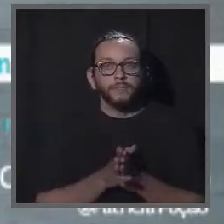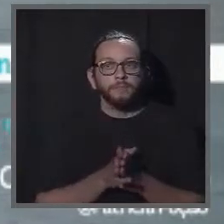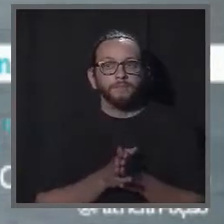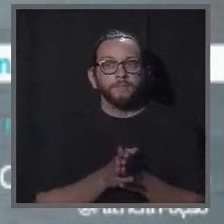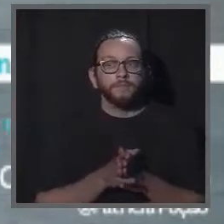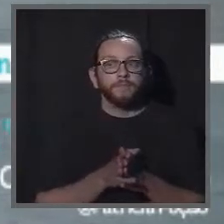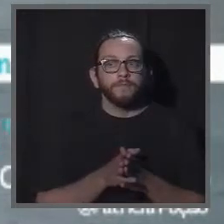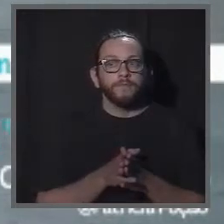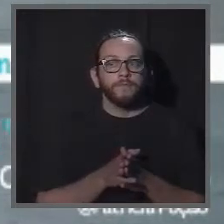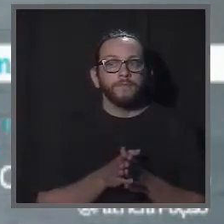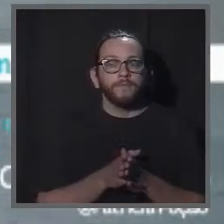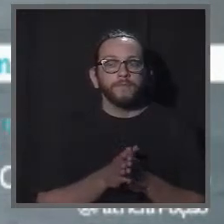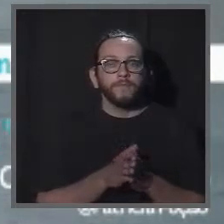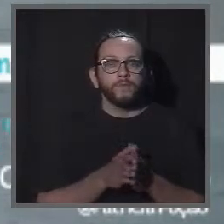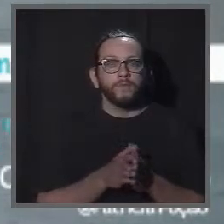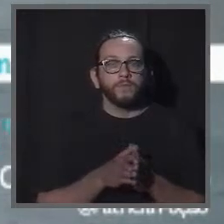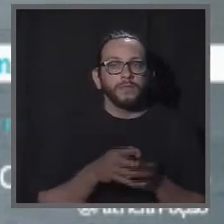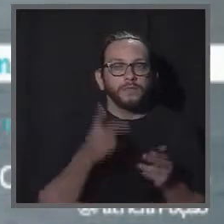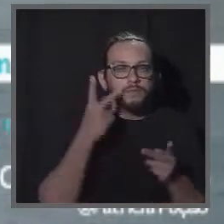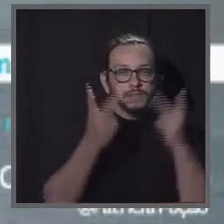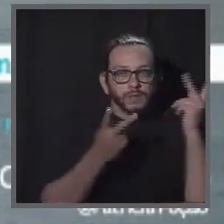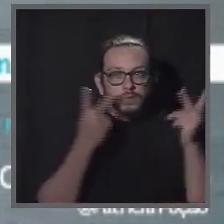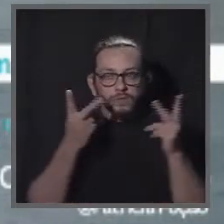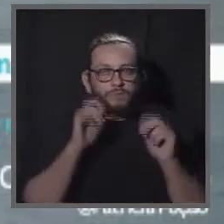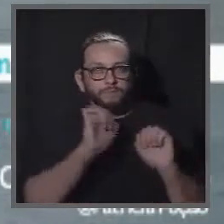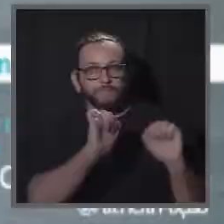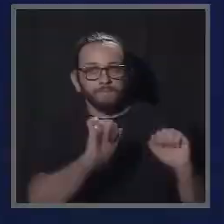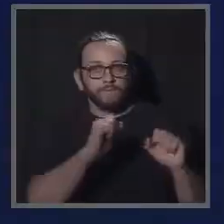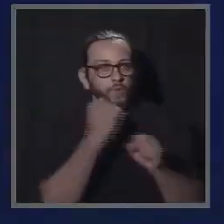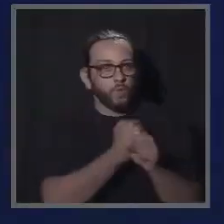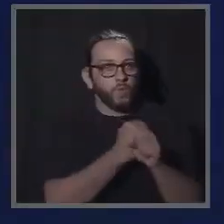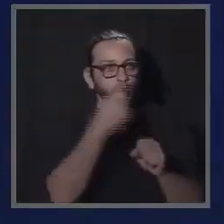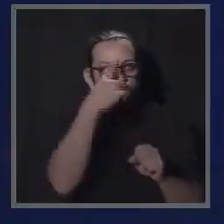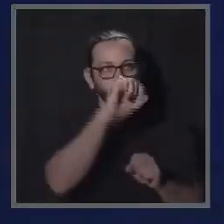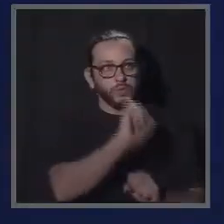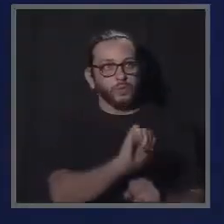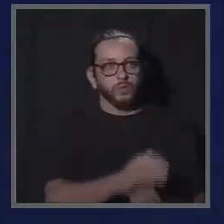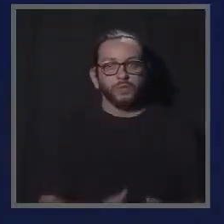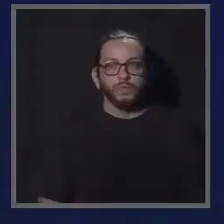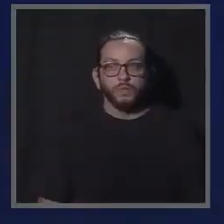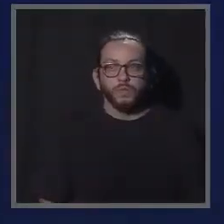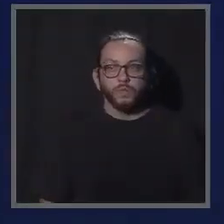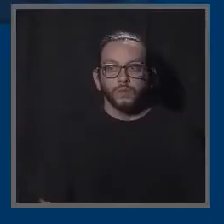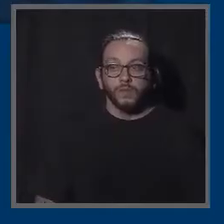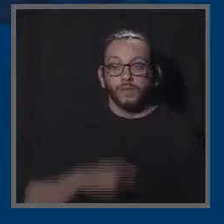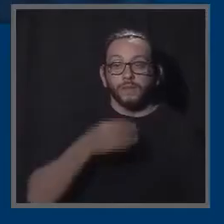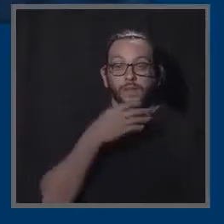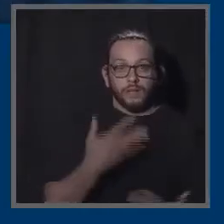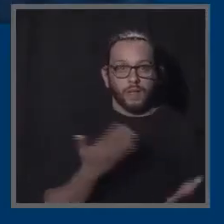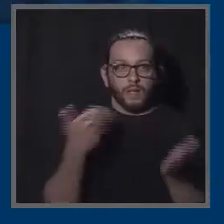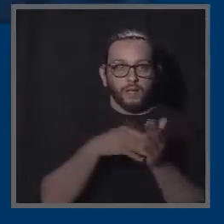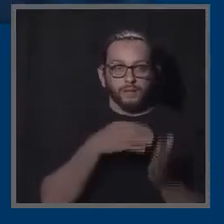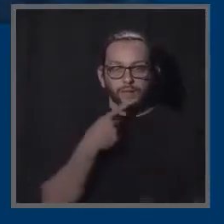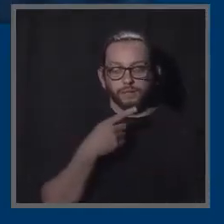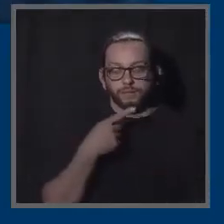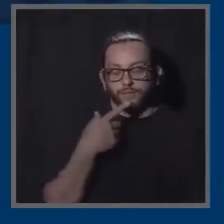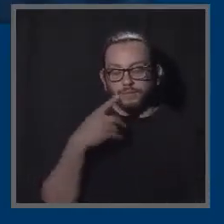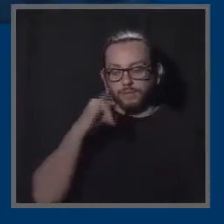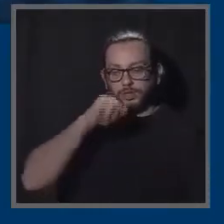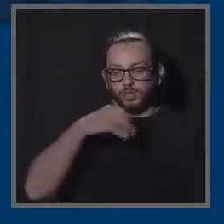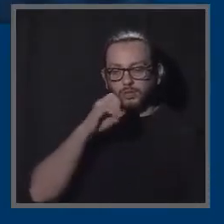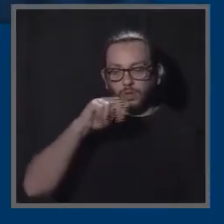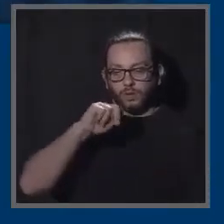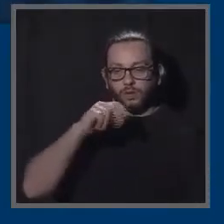aos exemplos e à sua visão integrada e ao seu trabalho. Portanto, vou passar agora a palavra ao Jonathan. Jonathan,